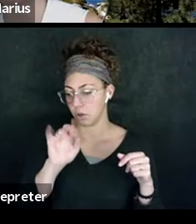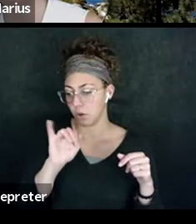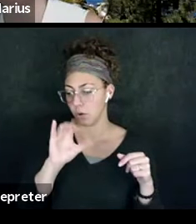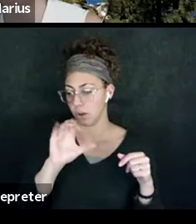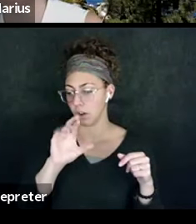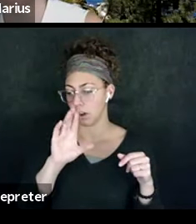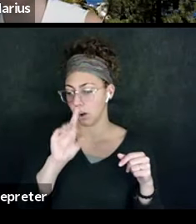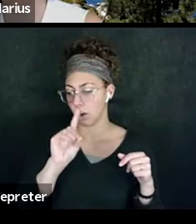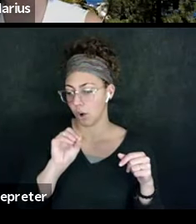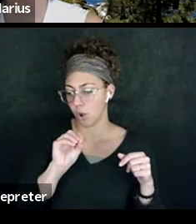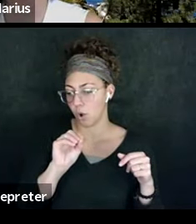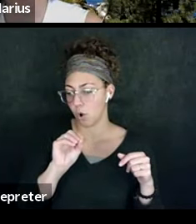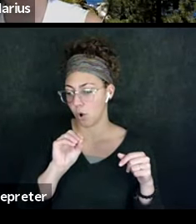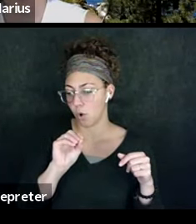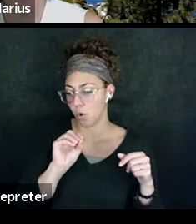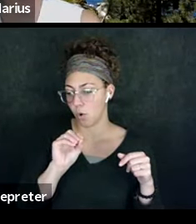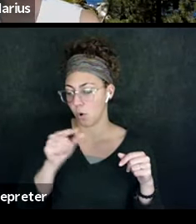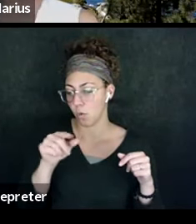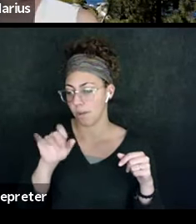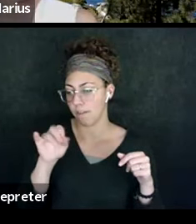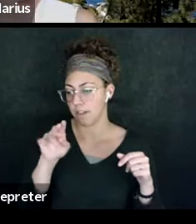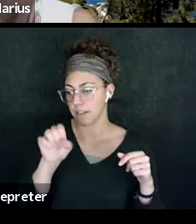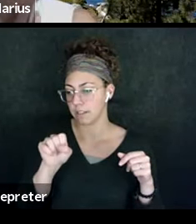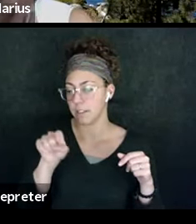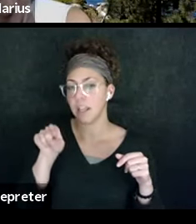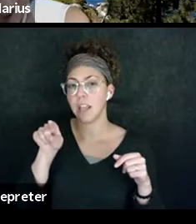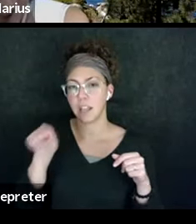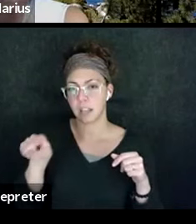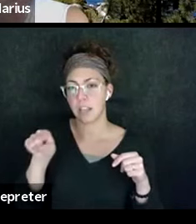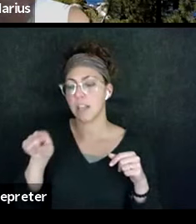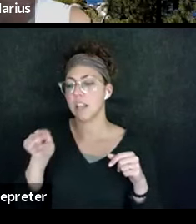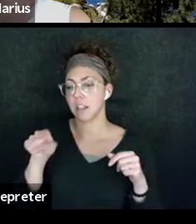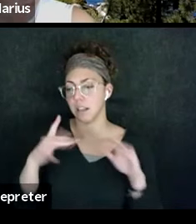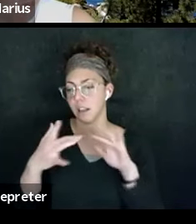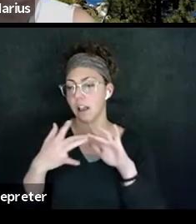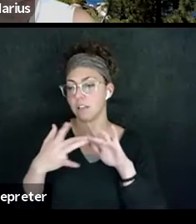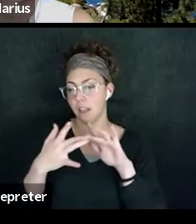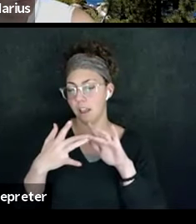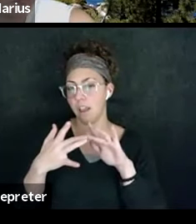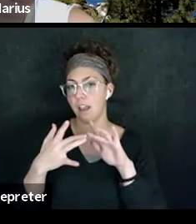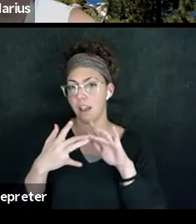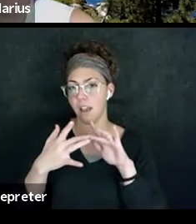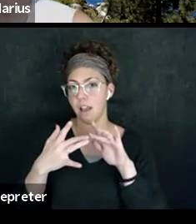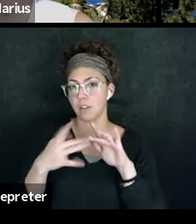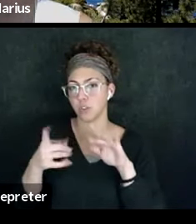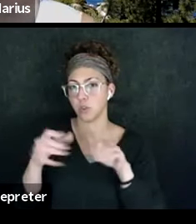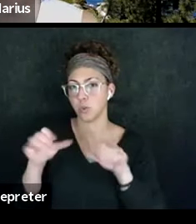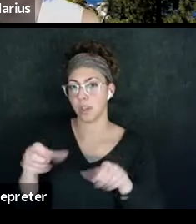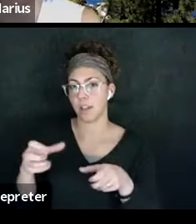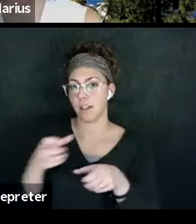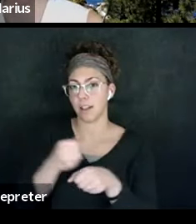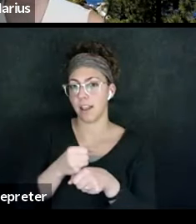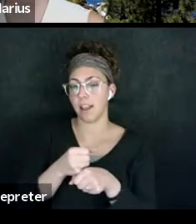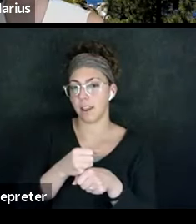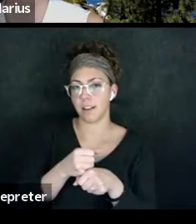serving student at capacity. And if you reach out to our office, we will coordinate with him so that you can get that done.